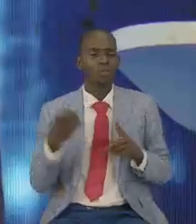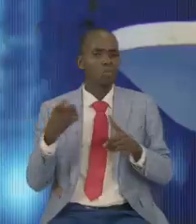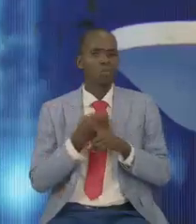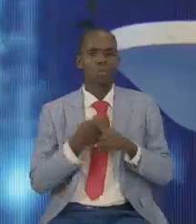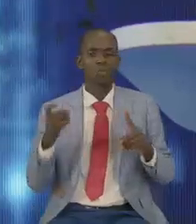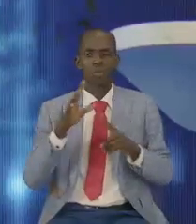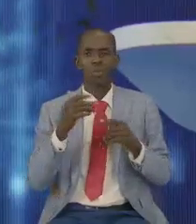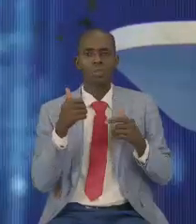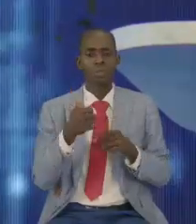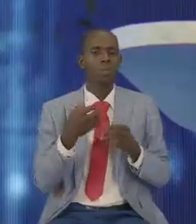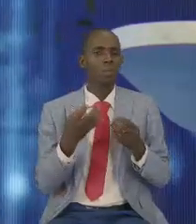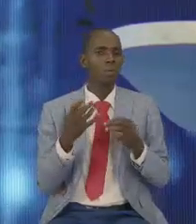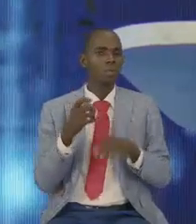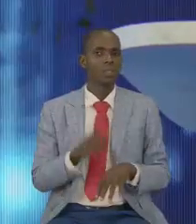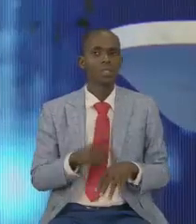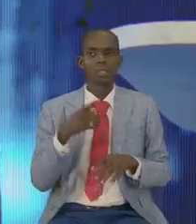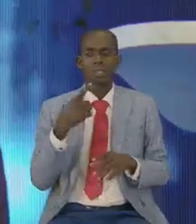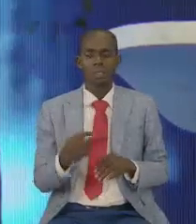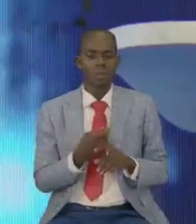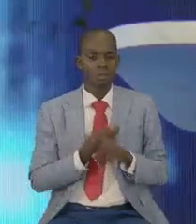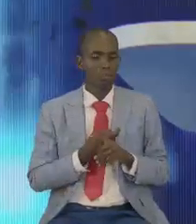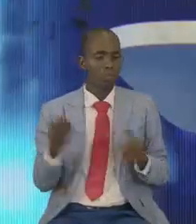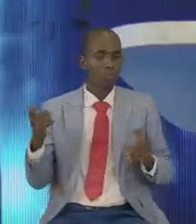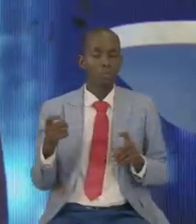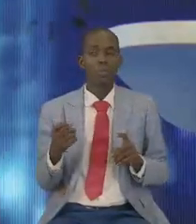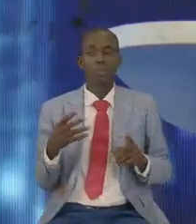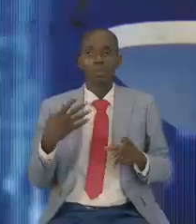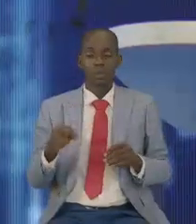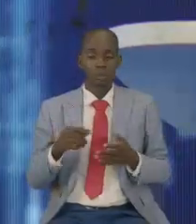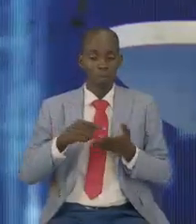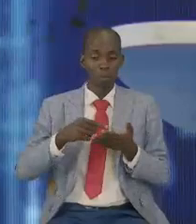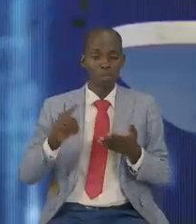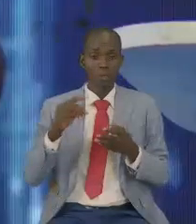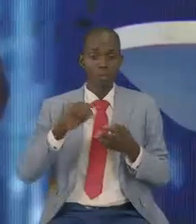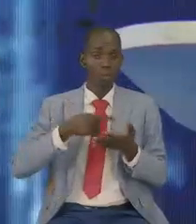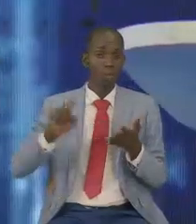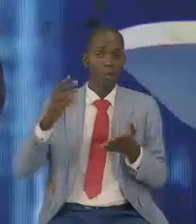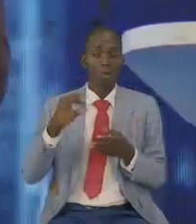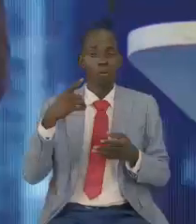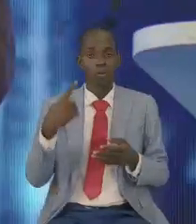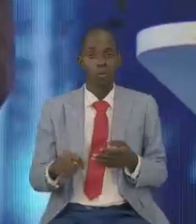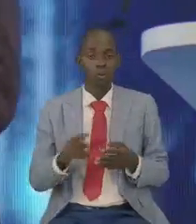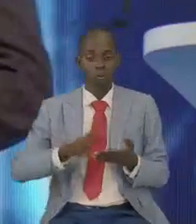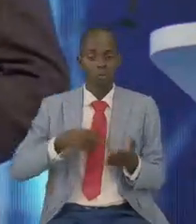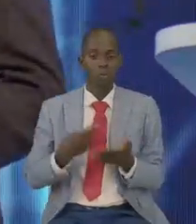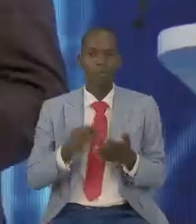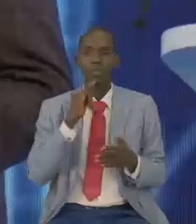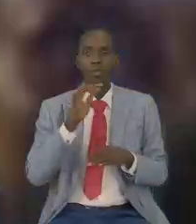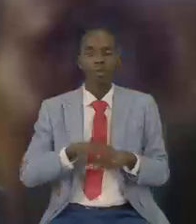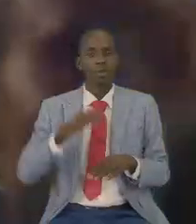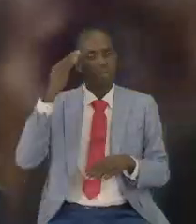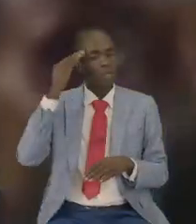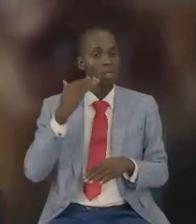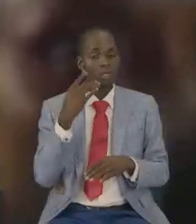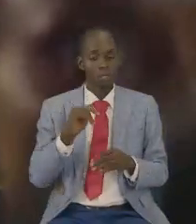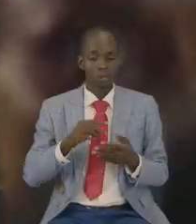fall is on your forehead. The mark of the fall is on your lips. The mark of the fall is on the body.